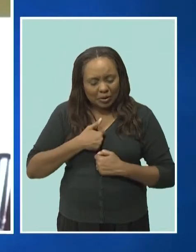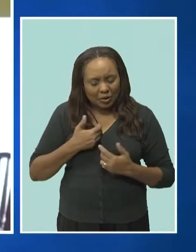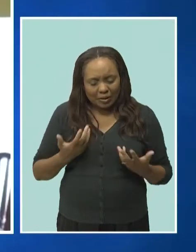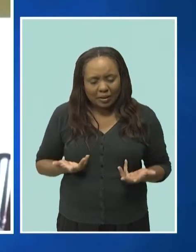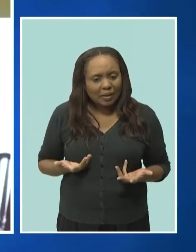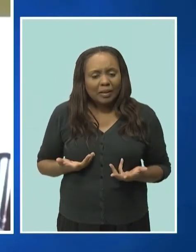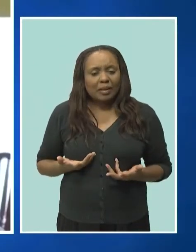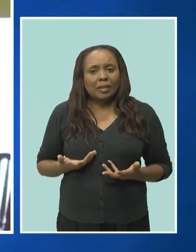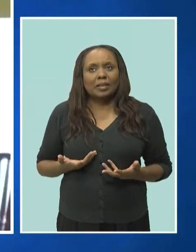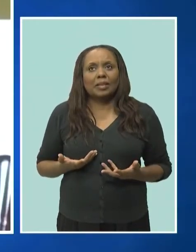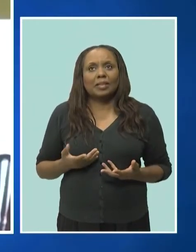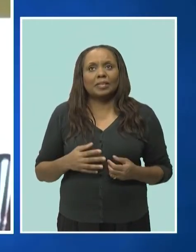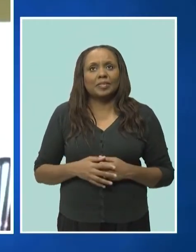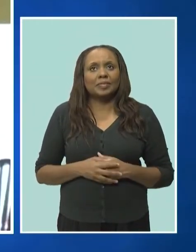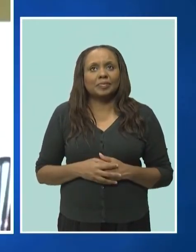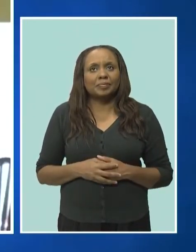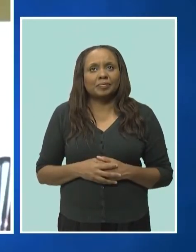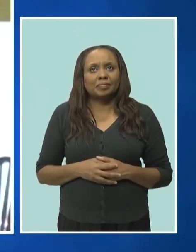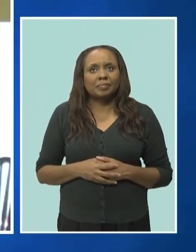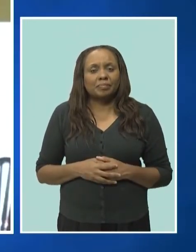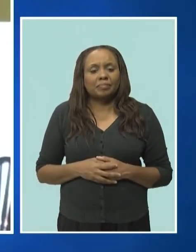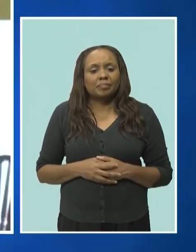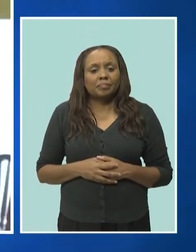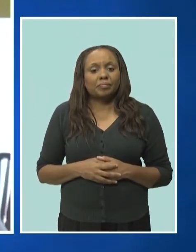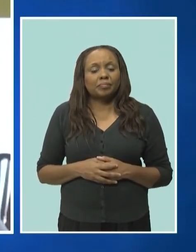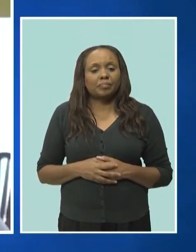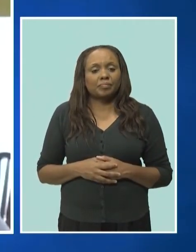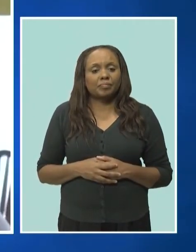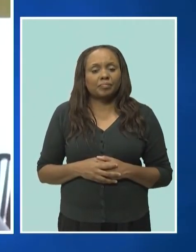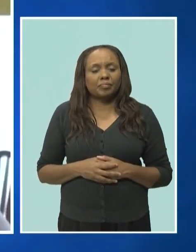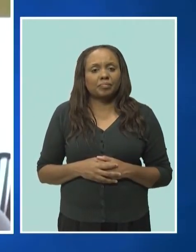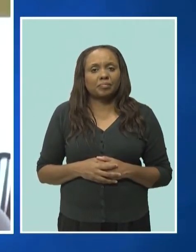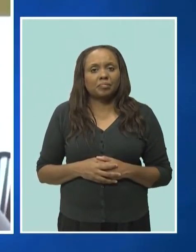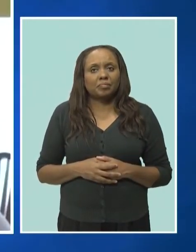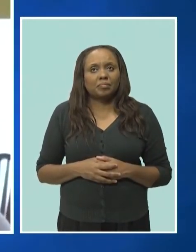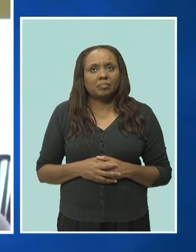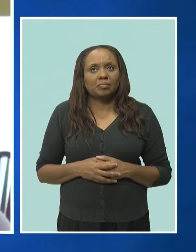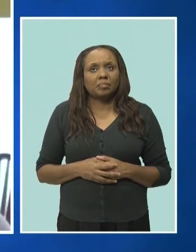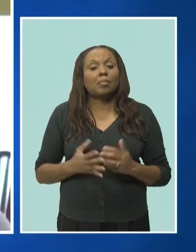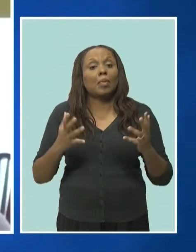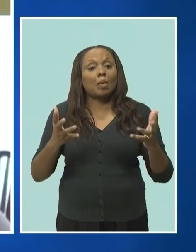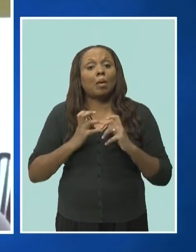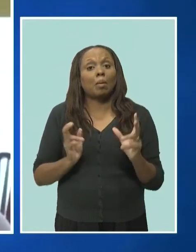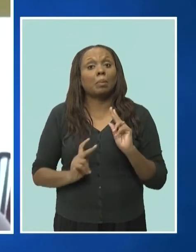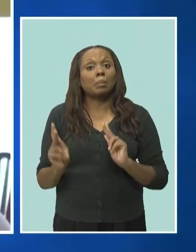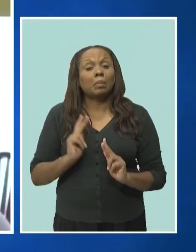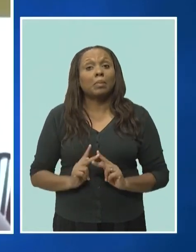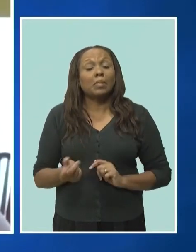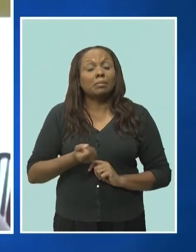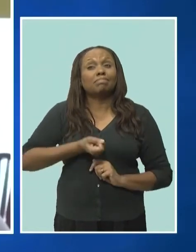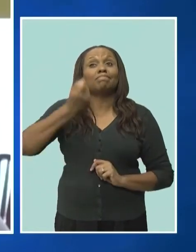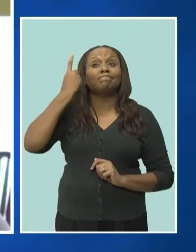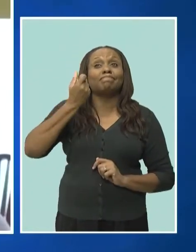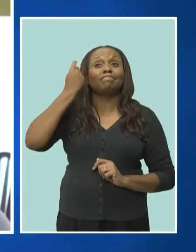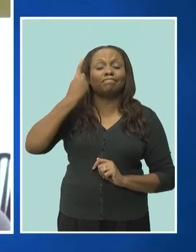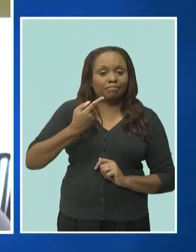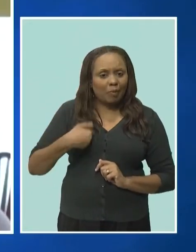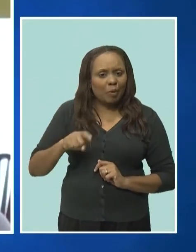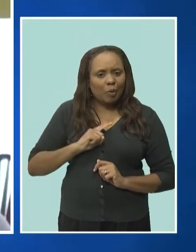I'm so sorry. I'm so sorry. I just want people to understand that we're